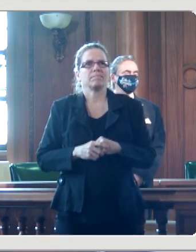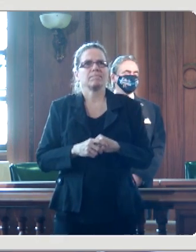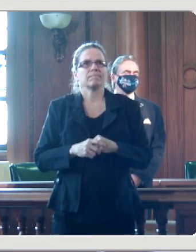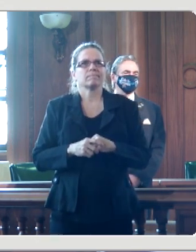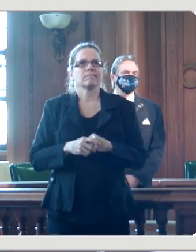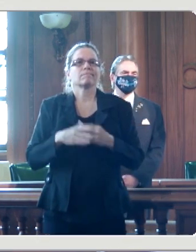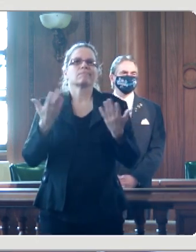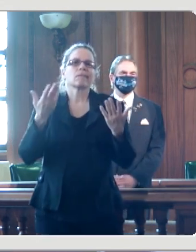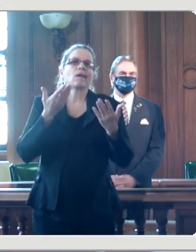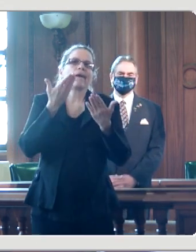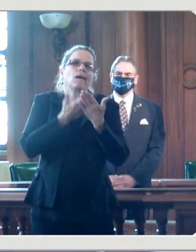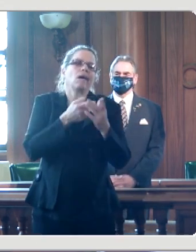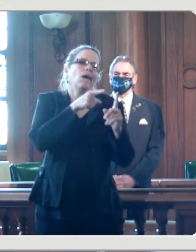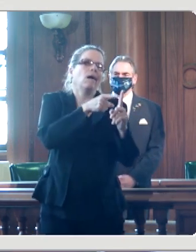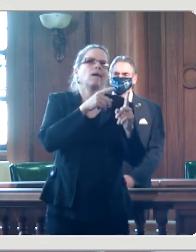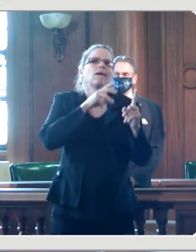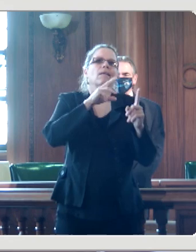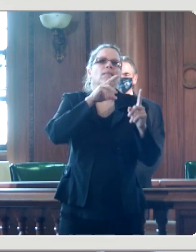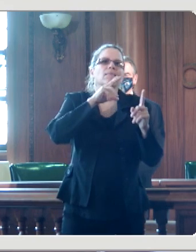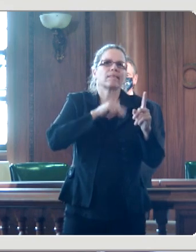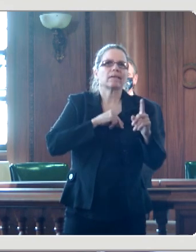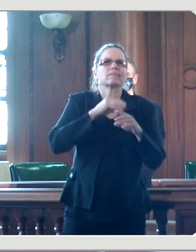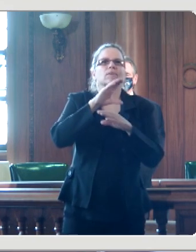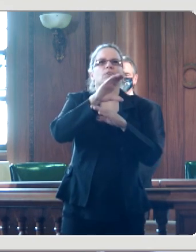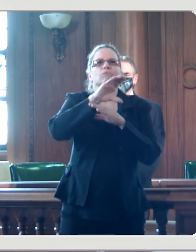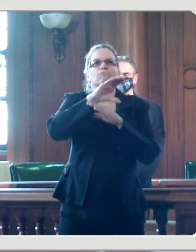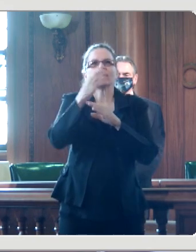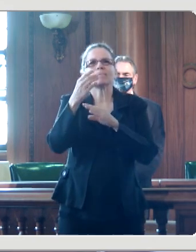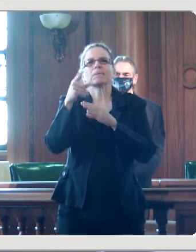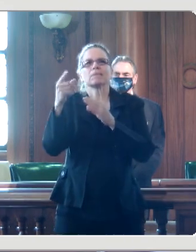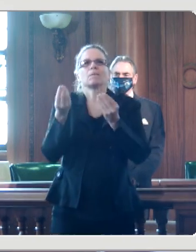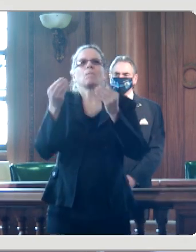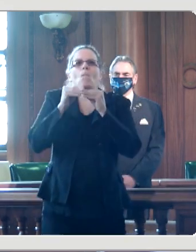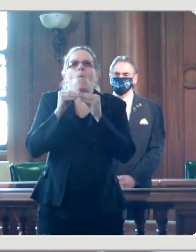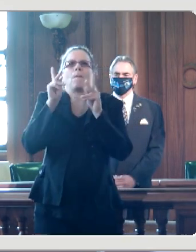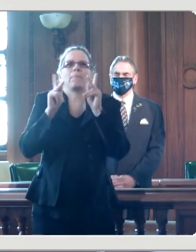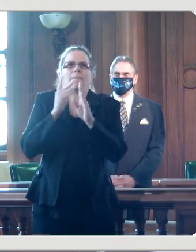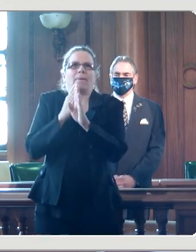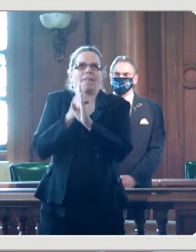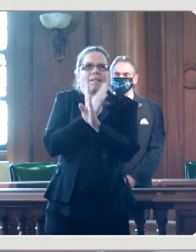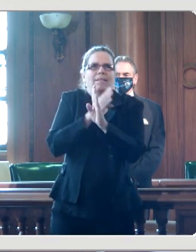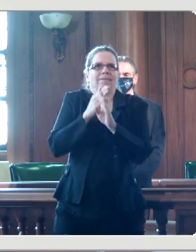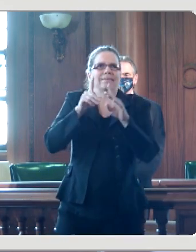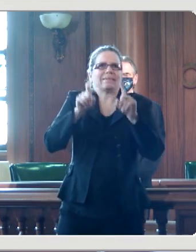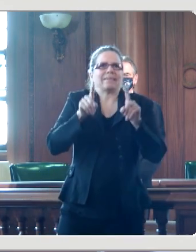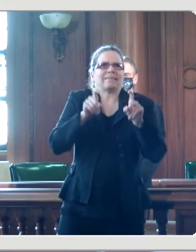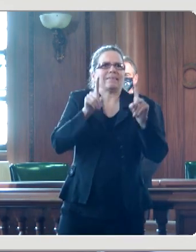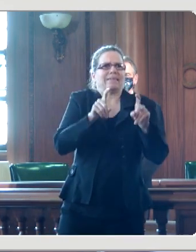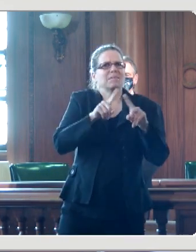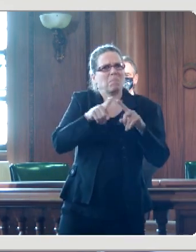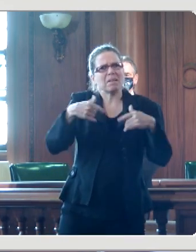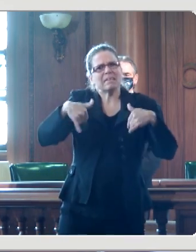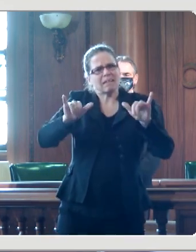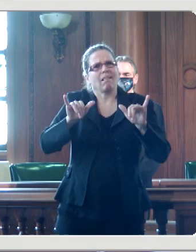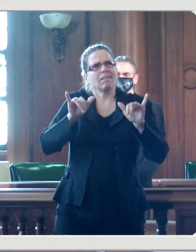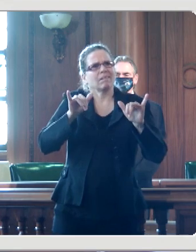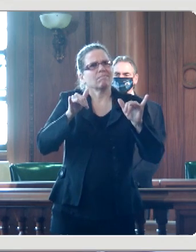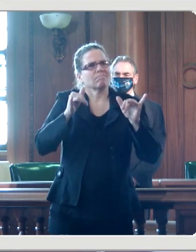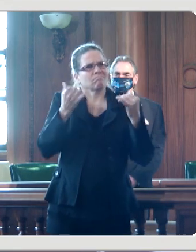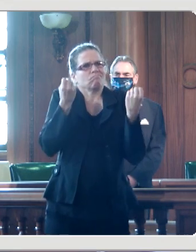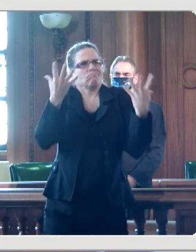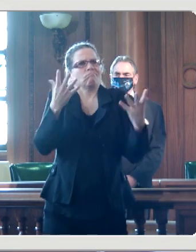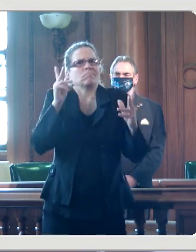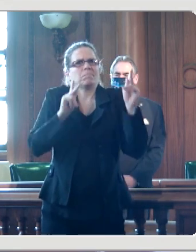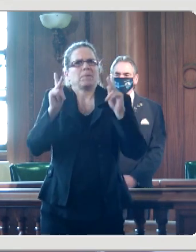holidays, but there has been no shortage of individuals showing up for testing as long as that testing site at Eastfield